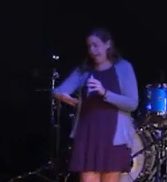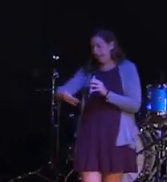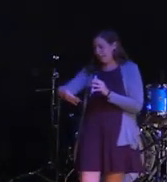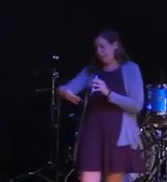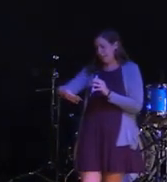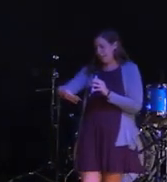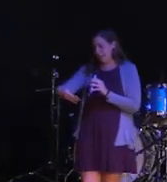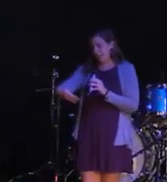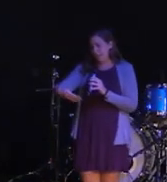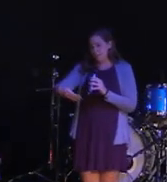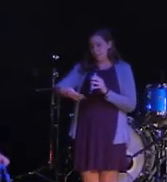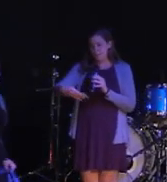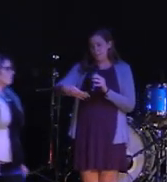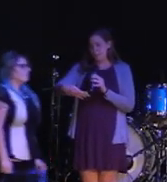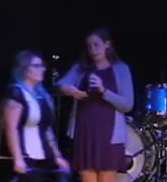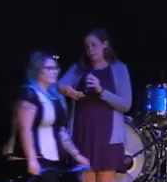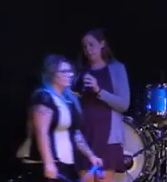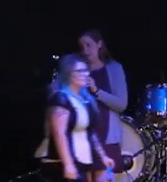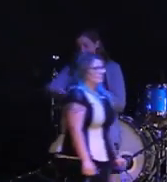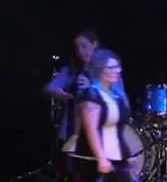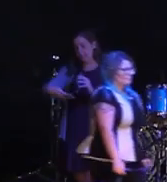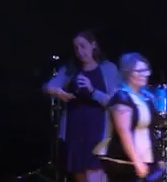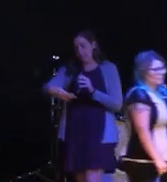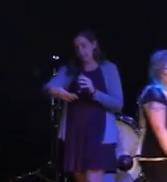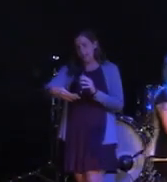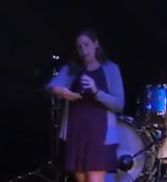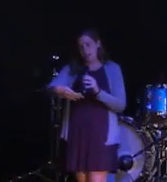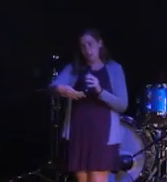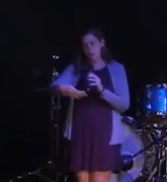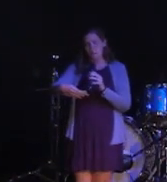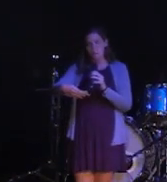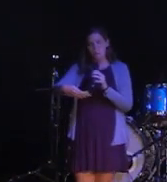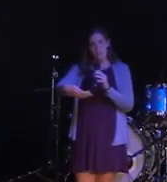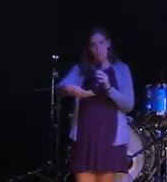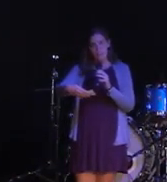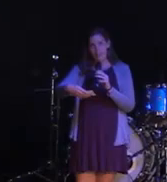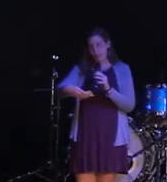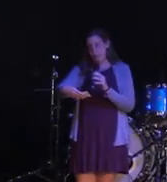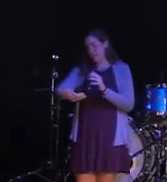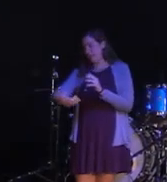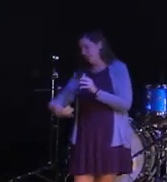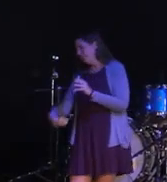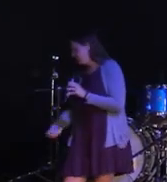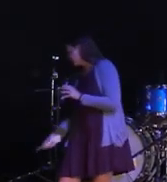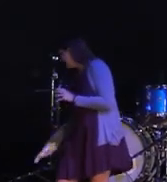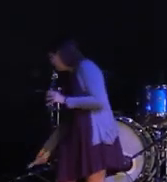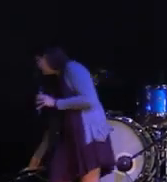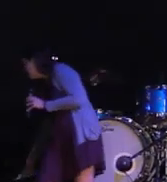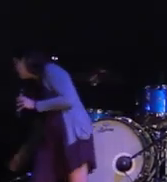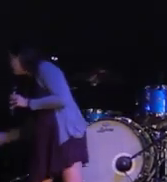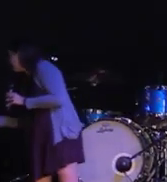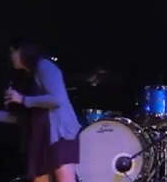And we have Agatha II, first puppy raised by Kayla Mercado of Roseville, California.